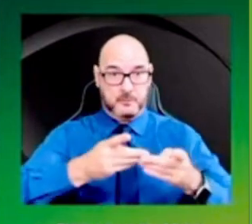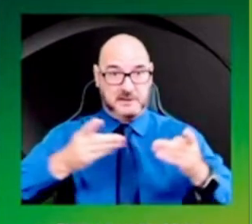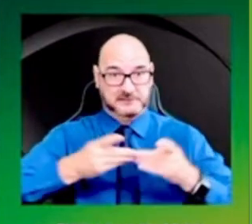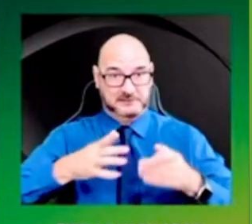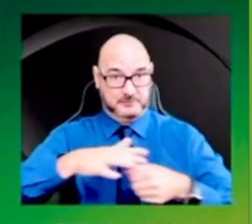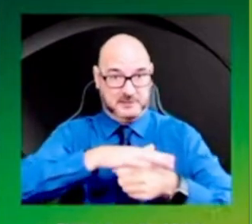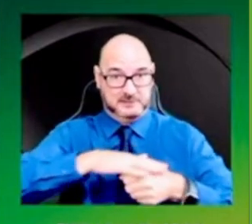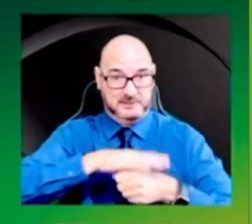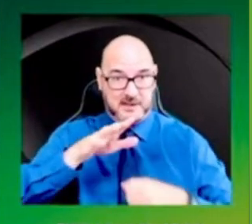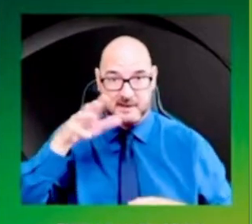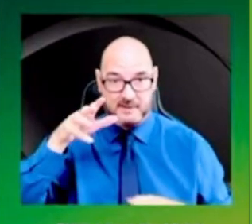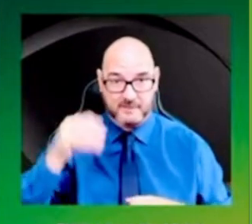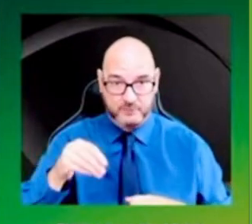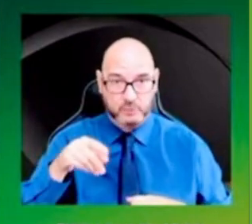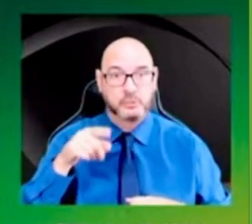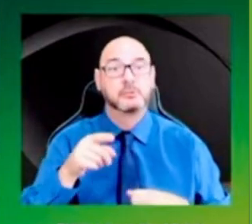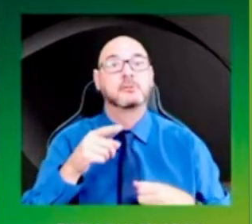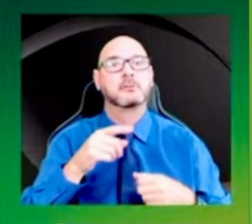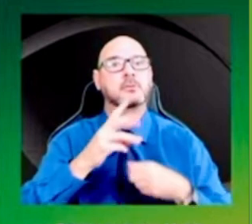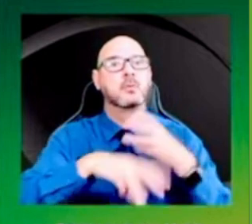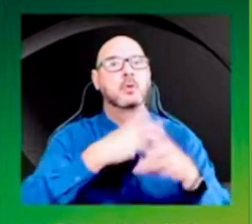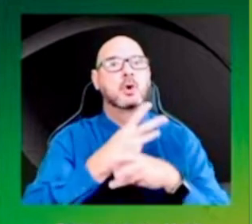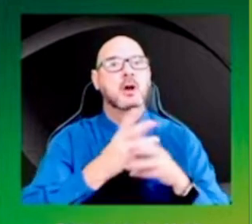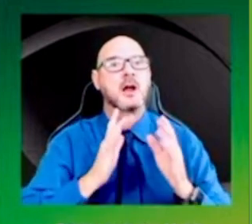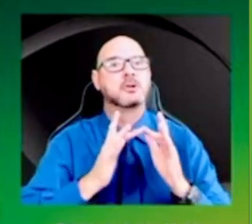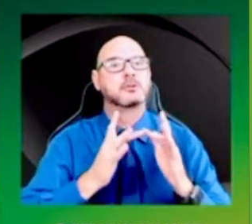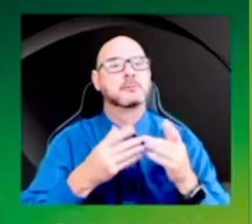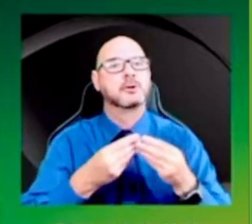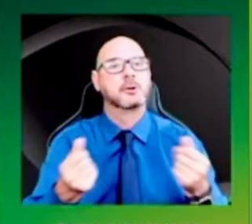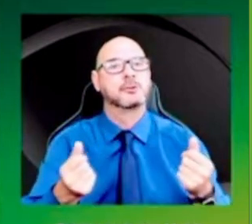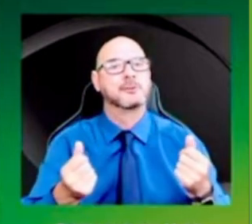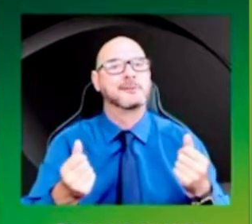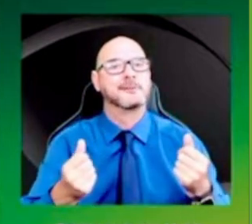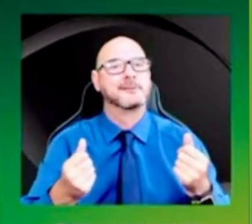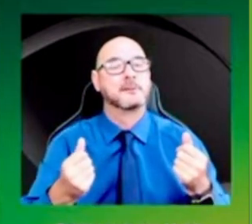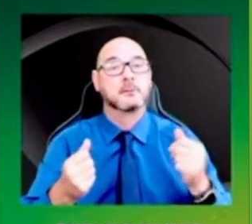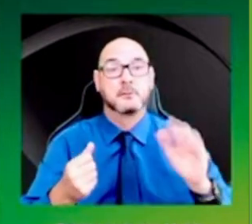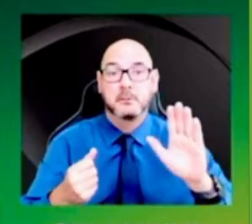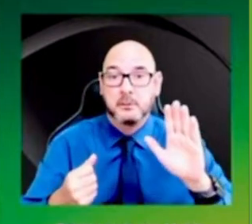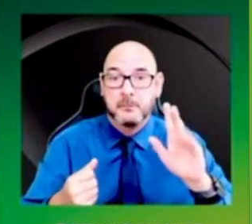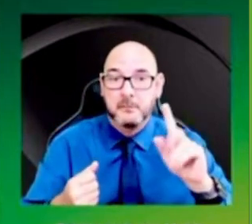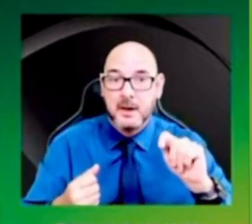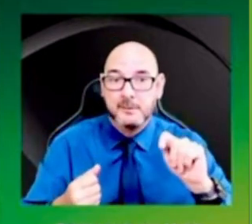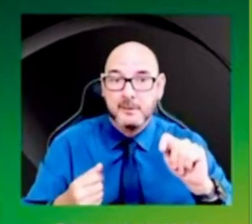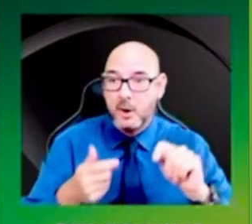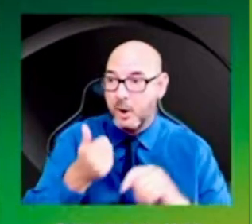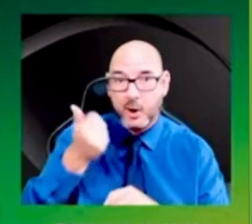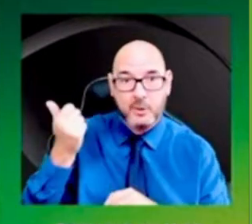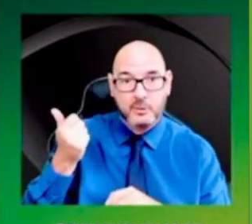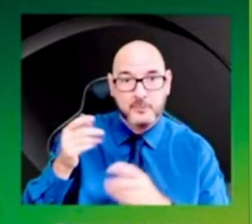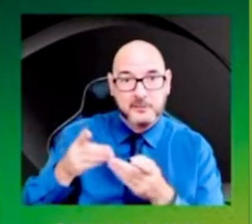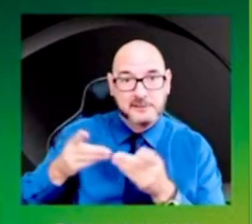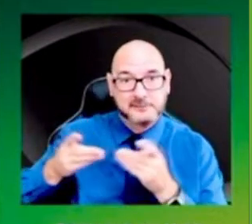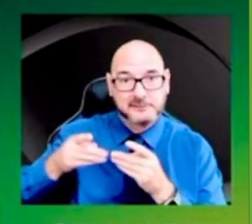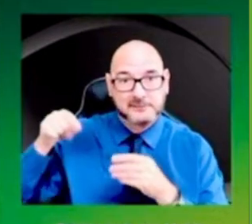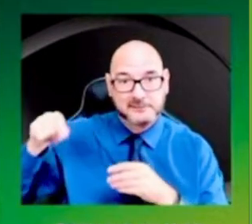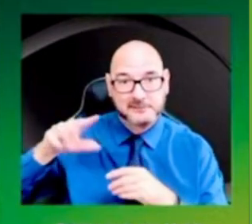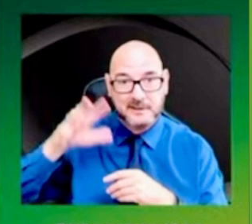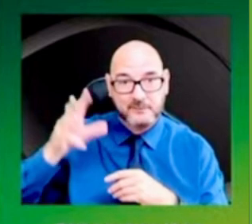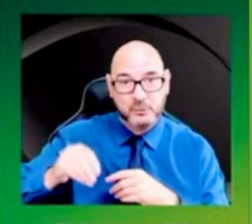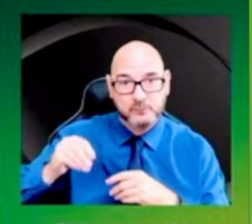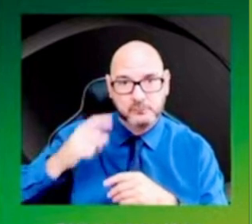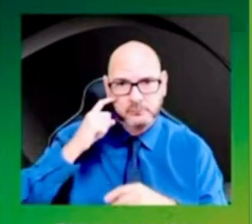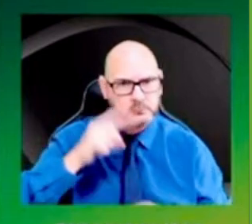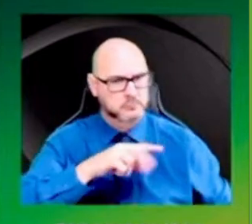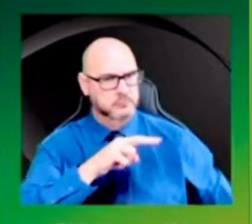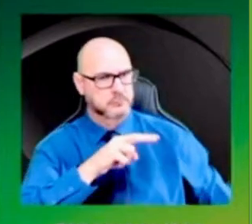digital solutions. Yet, in other places on the continent, we see that there is a lag and